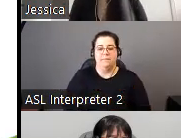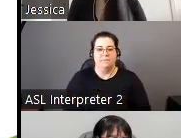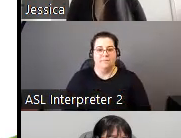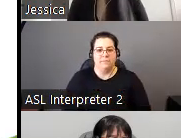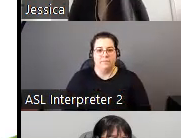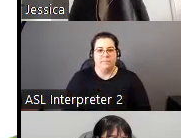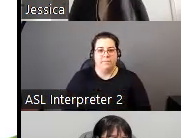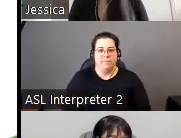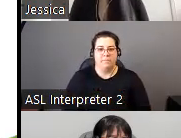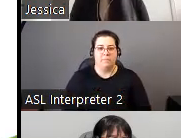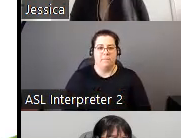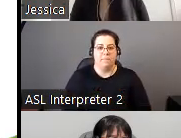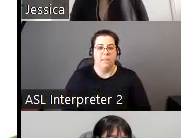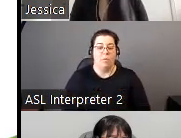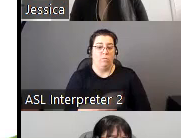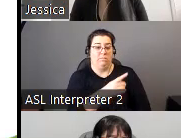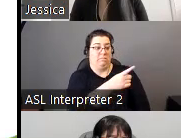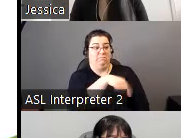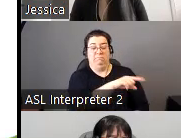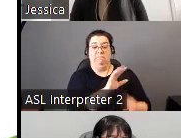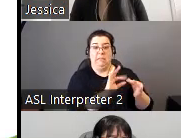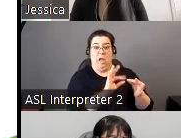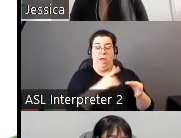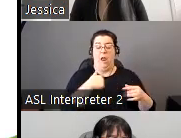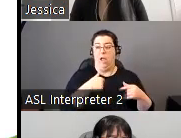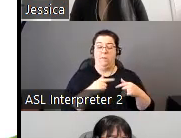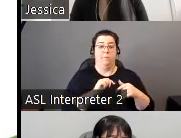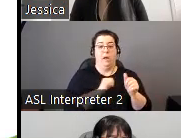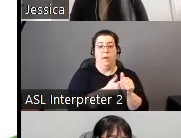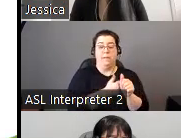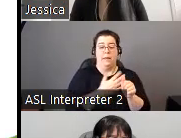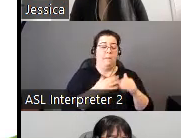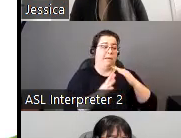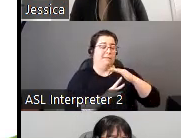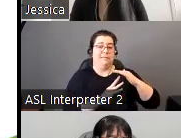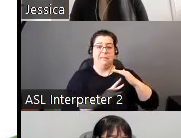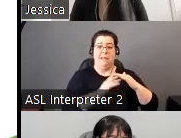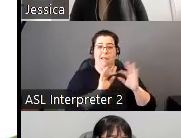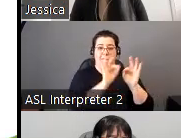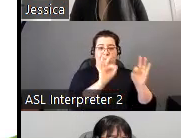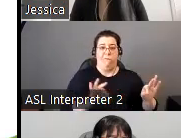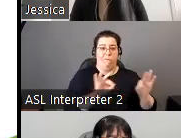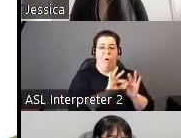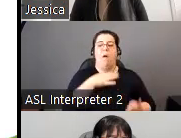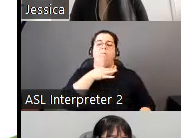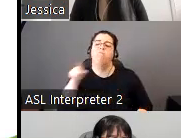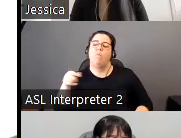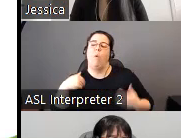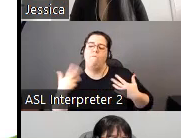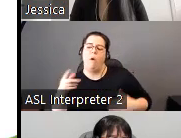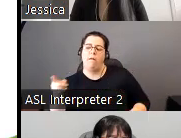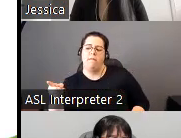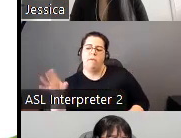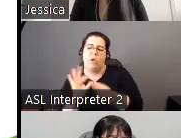my intake form, and I'd be curious to see what this person has in theirs, because she mentioned something